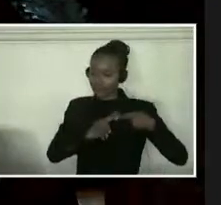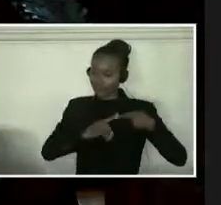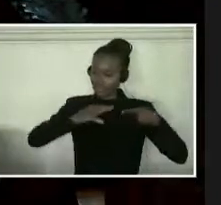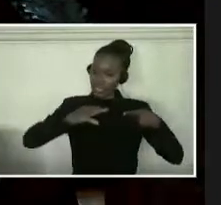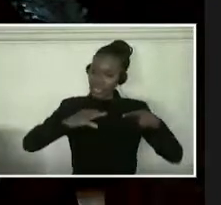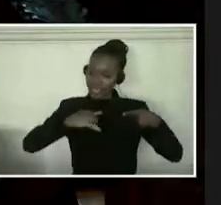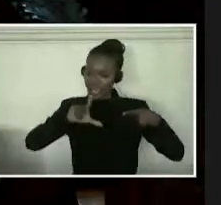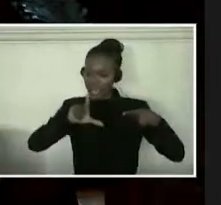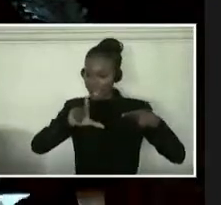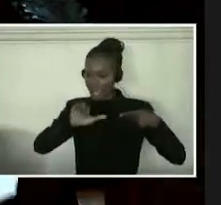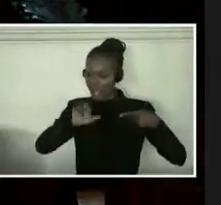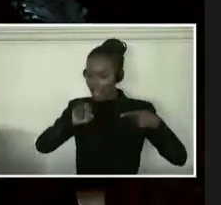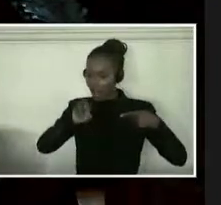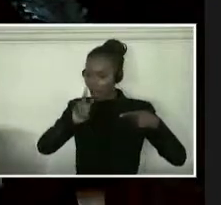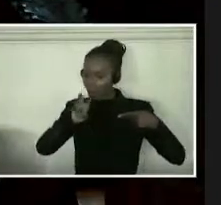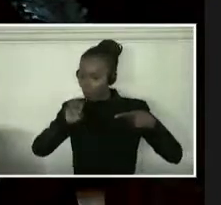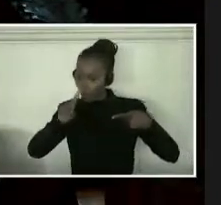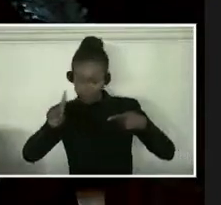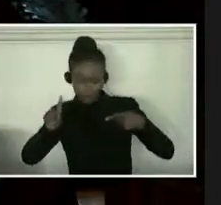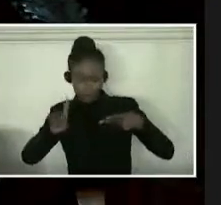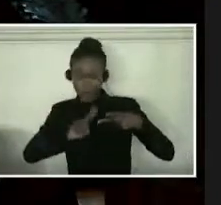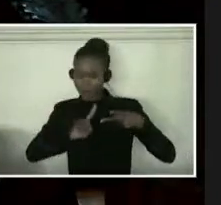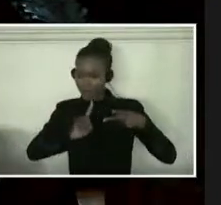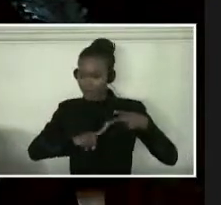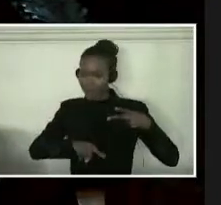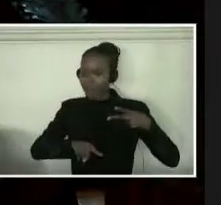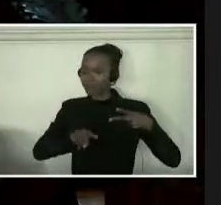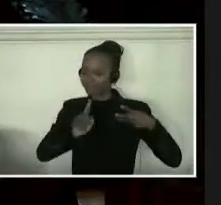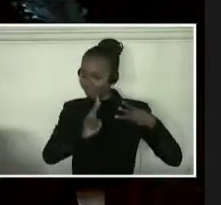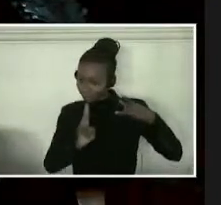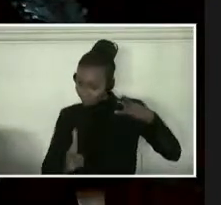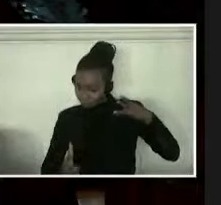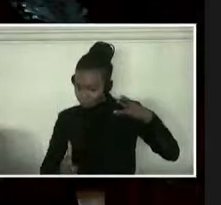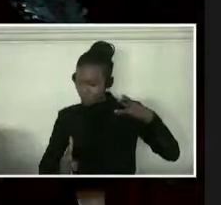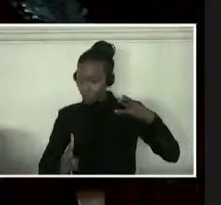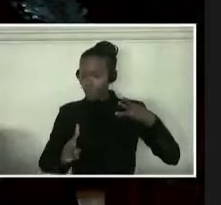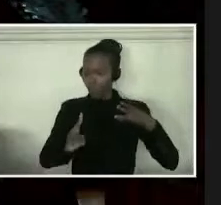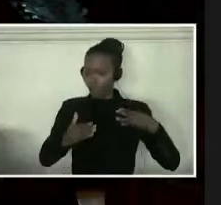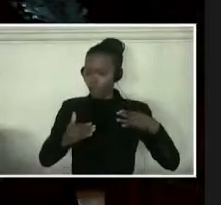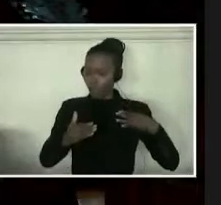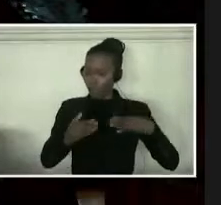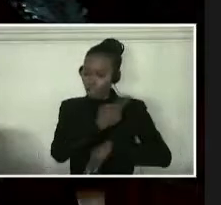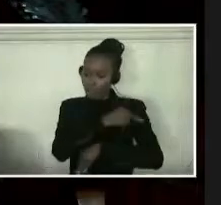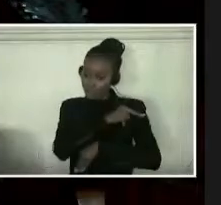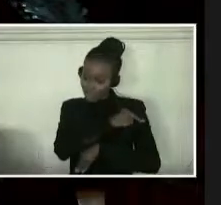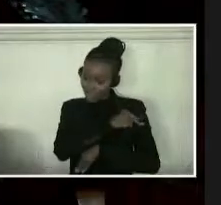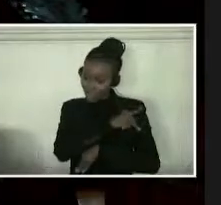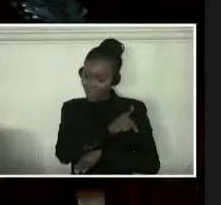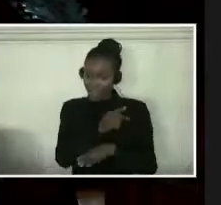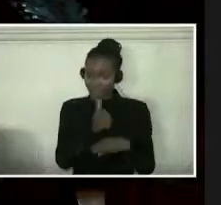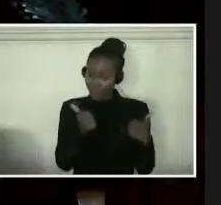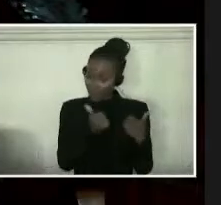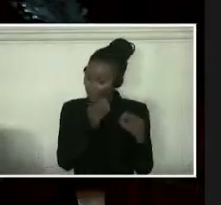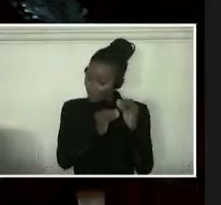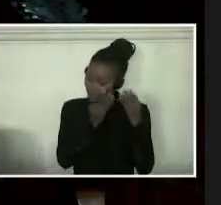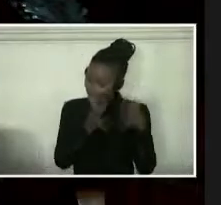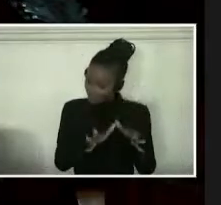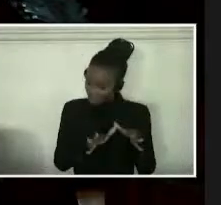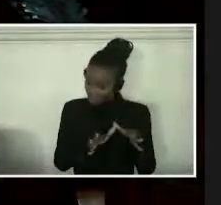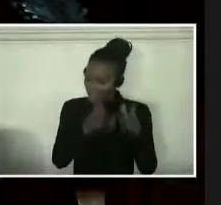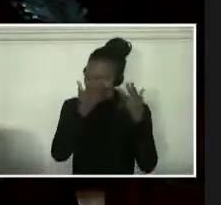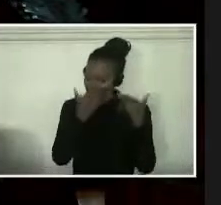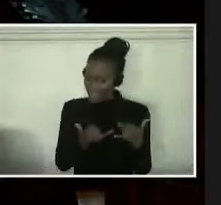hospitality richmond hospital we are repaired we we have now we are now reallocating them and we are